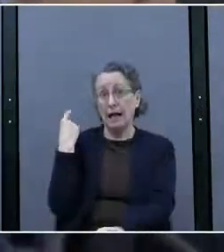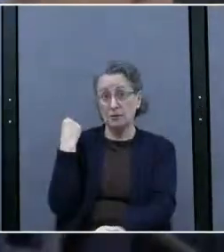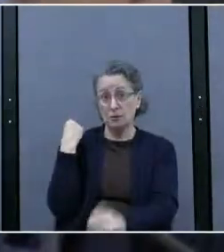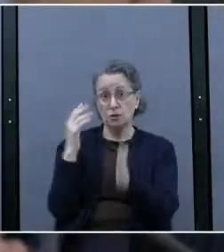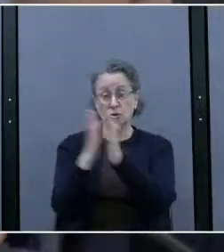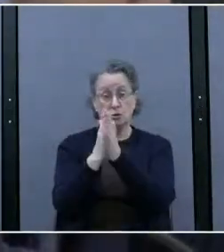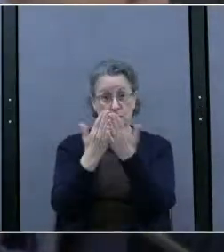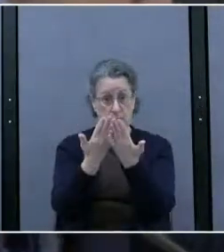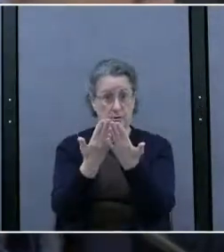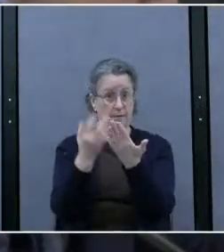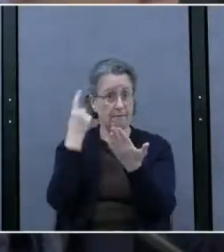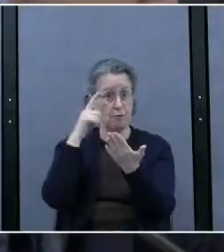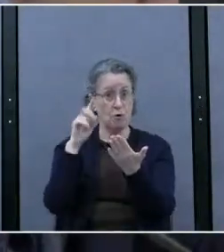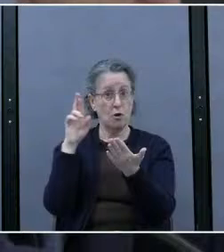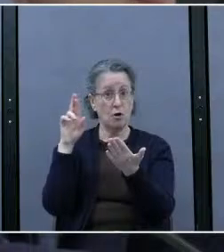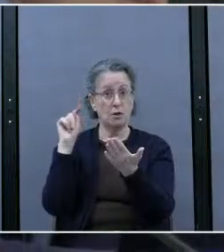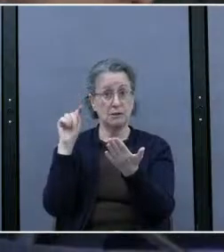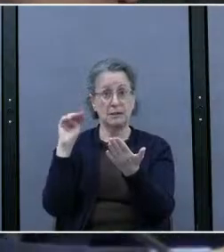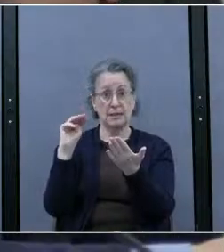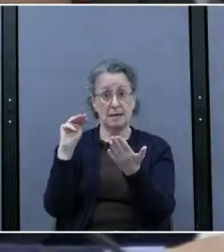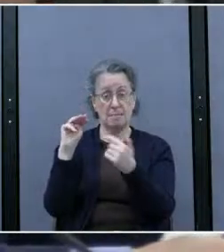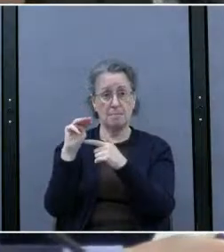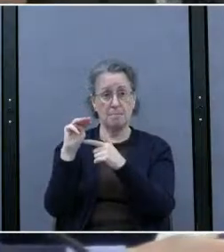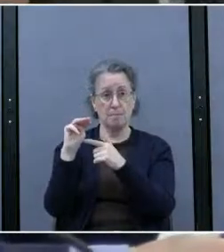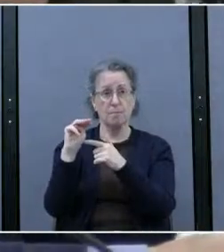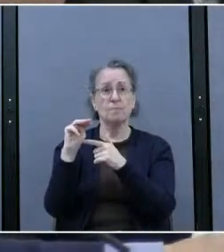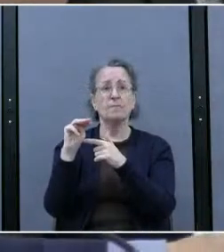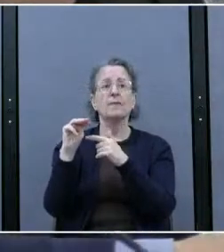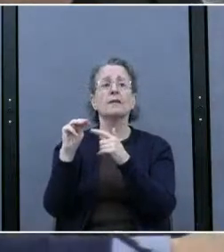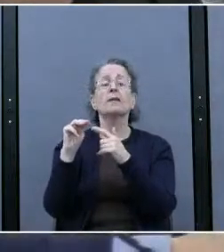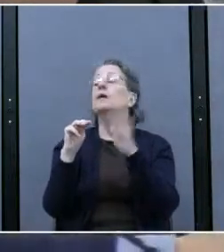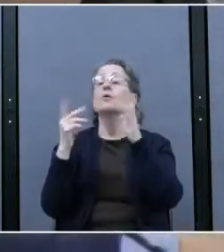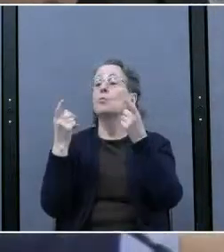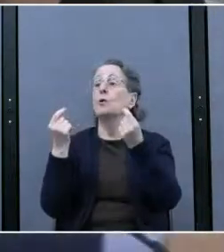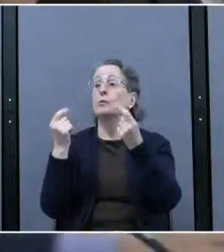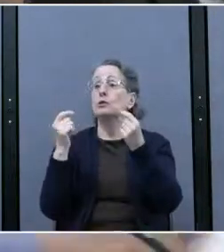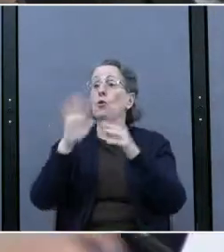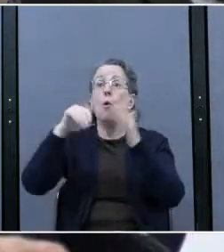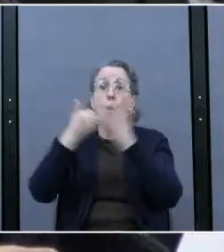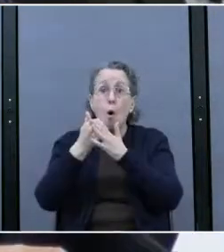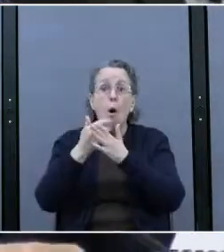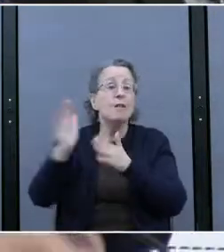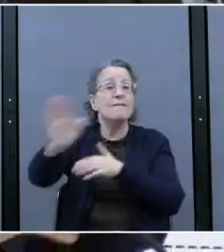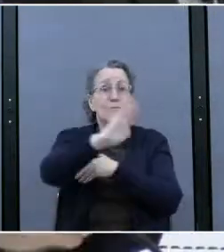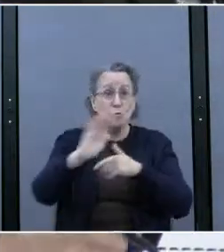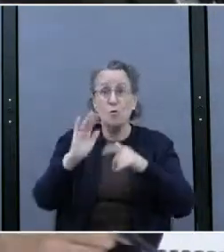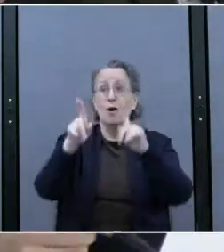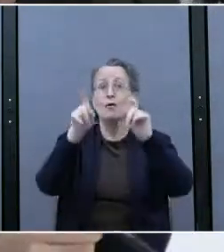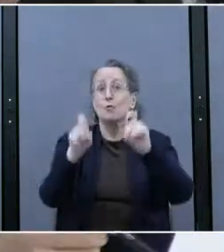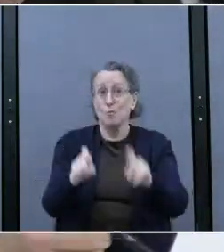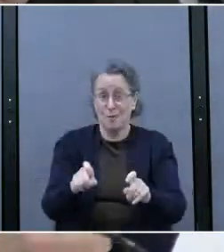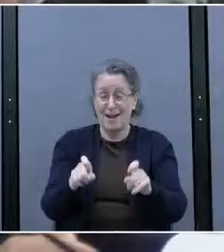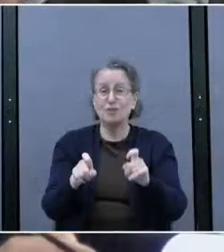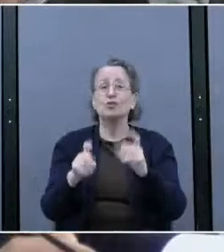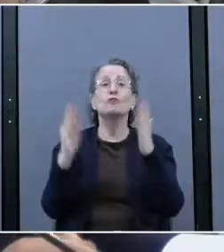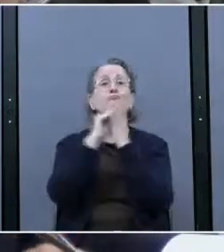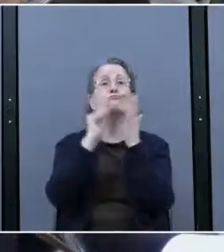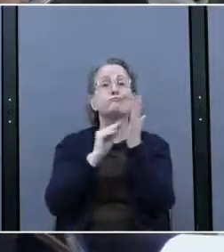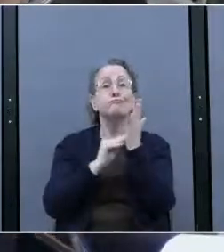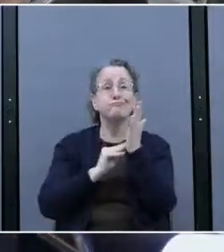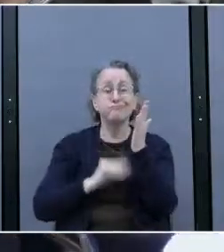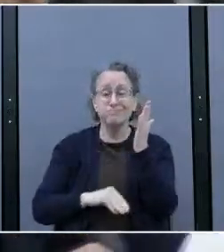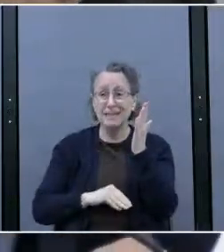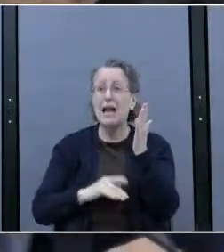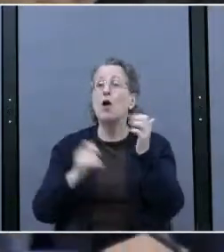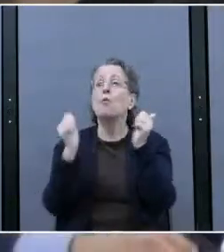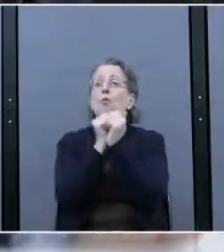a document that was created that collated all of the questions from, this session and then provided answers. So you'll have that in time